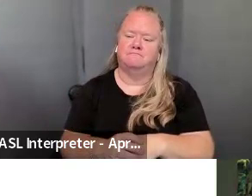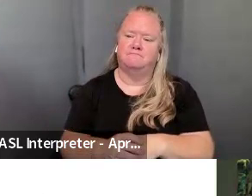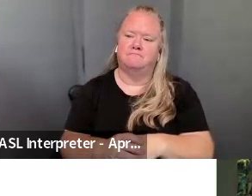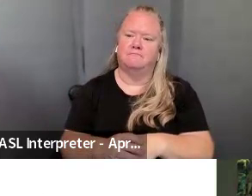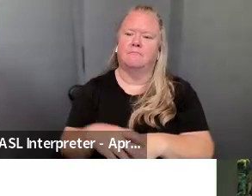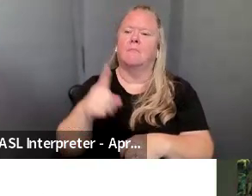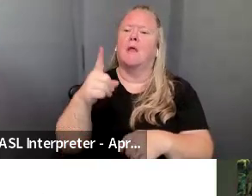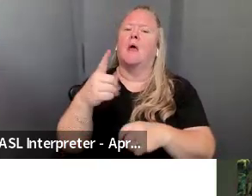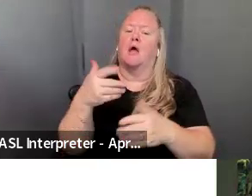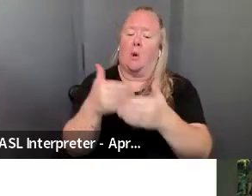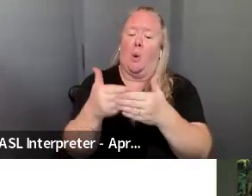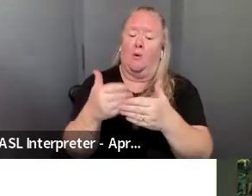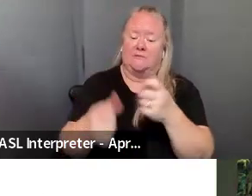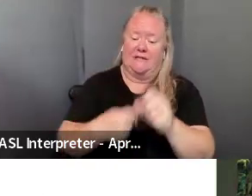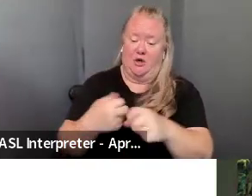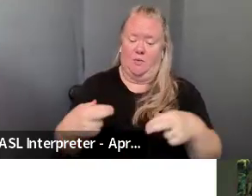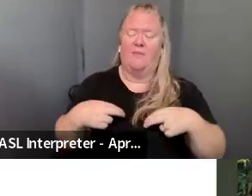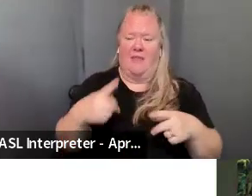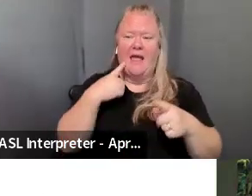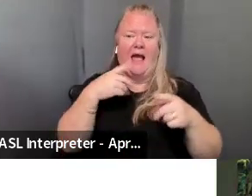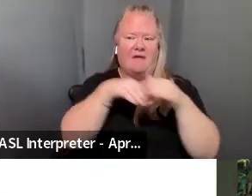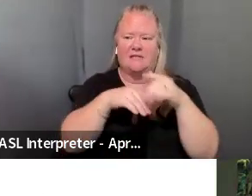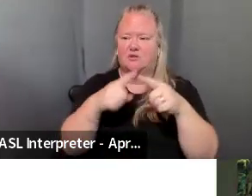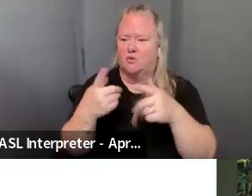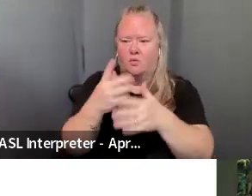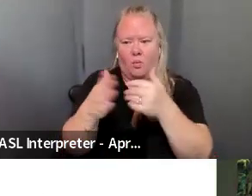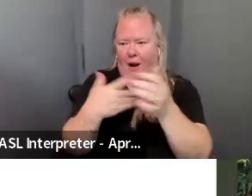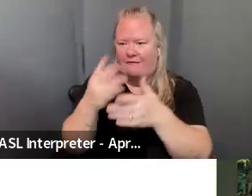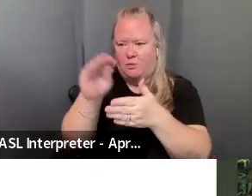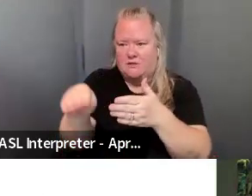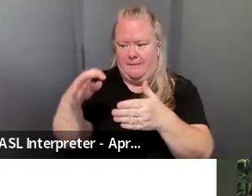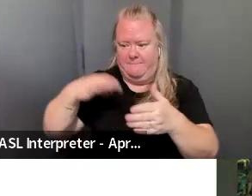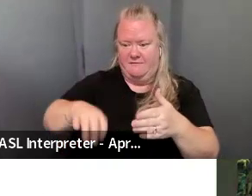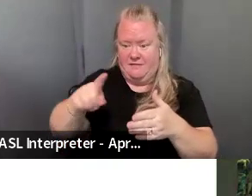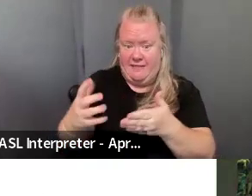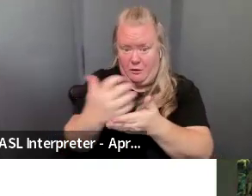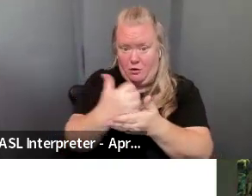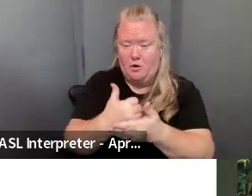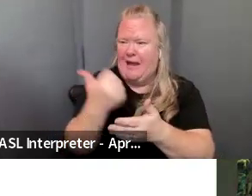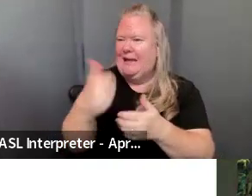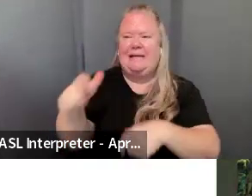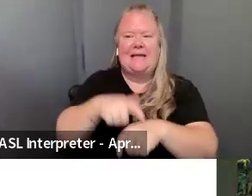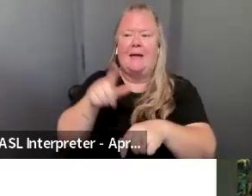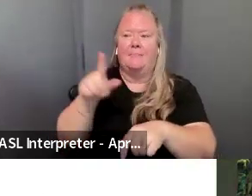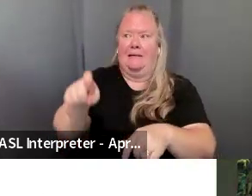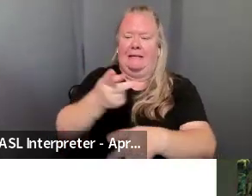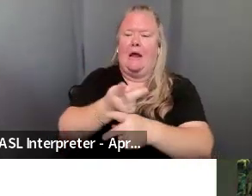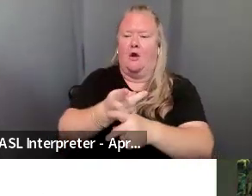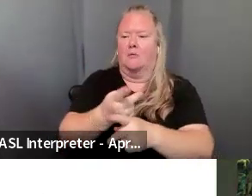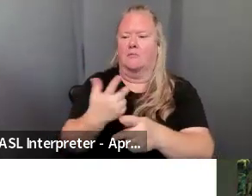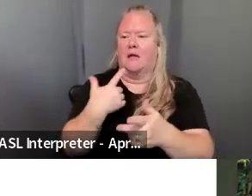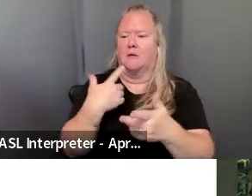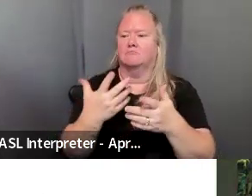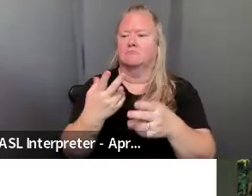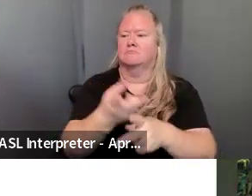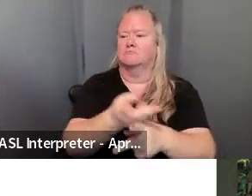And near retirees will have permanent access to whatever percentage of the benefit amount that they earn at any time that they need care. And